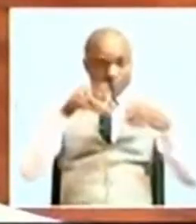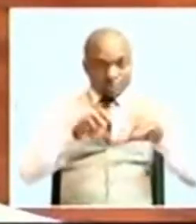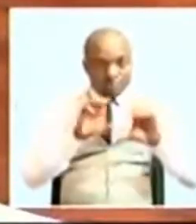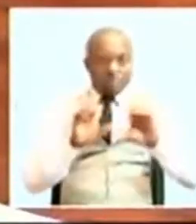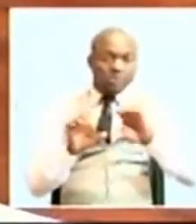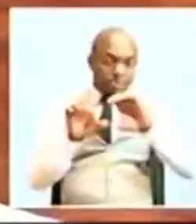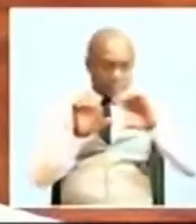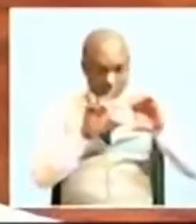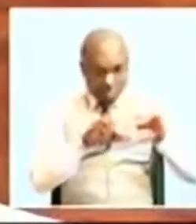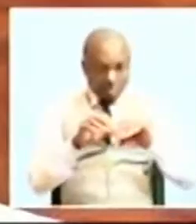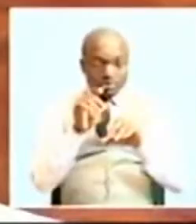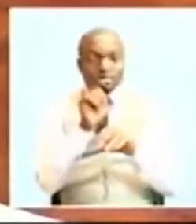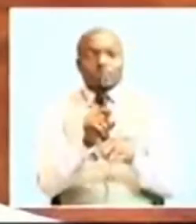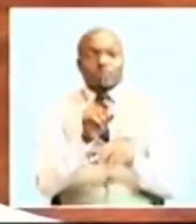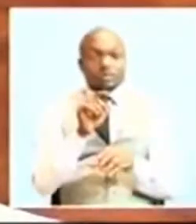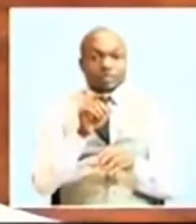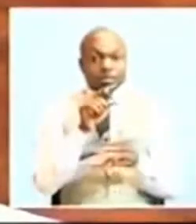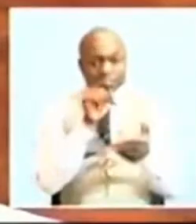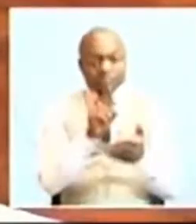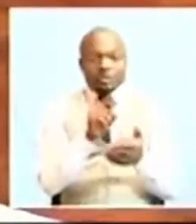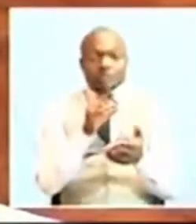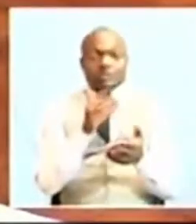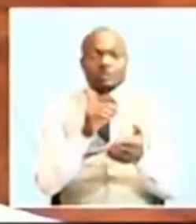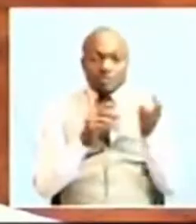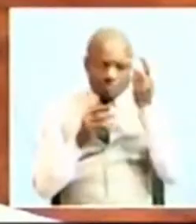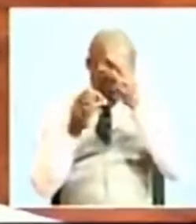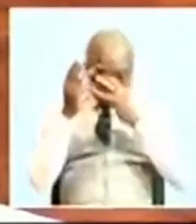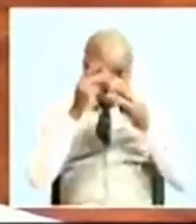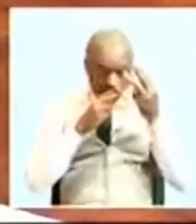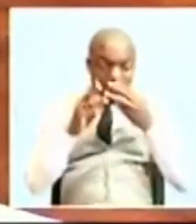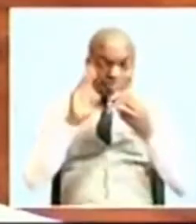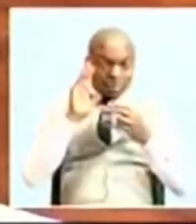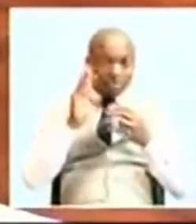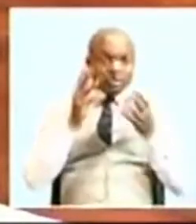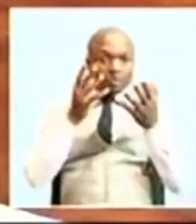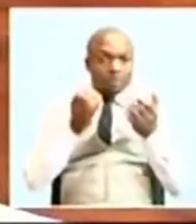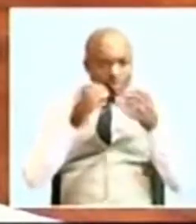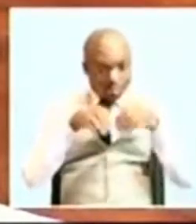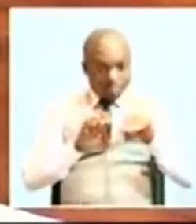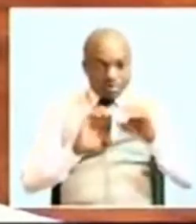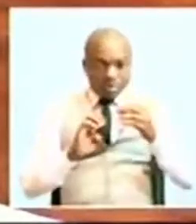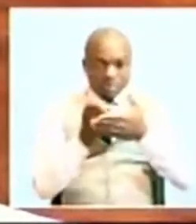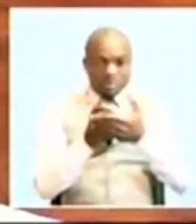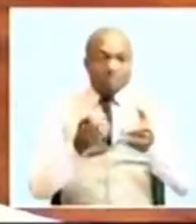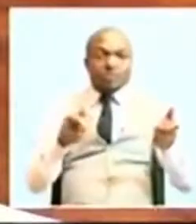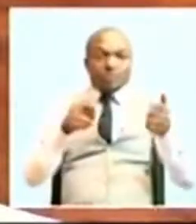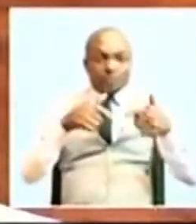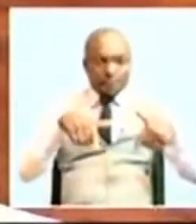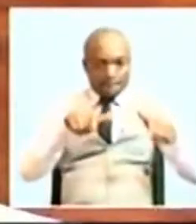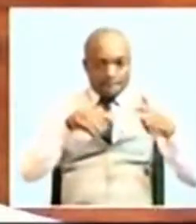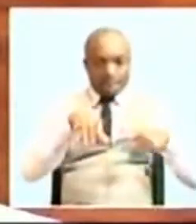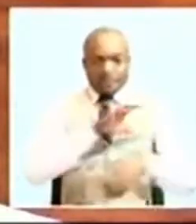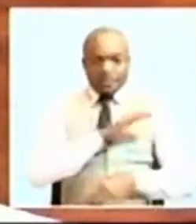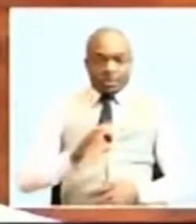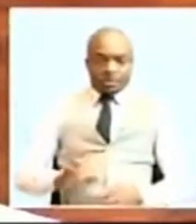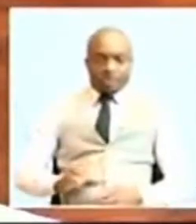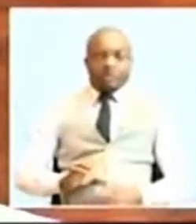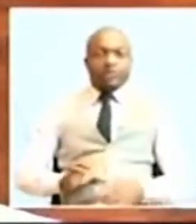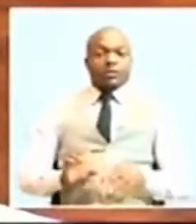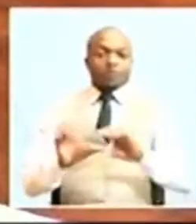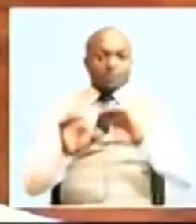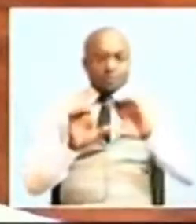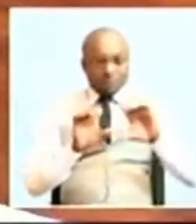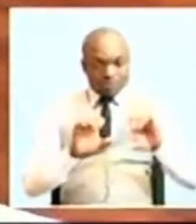that, because that is definitely a noted concern. We wish to continue engaging local contractors as we have done on other